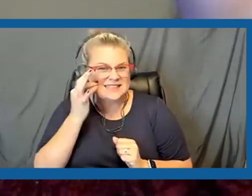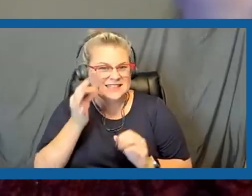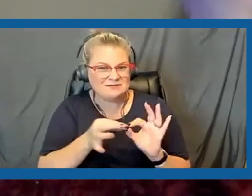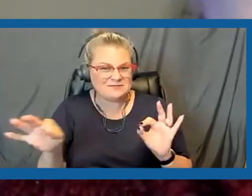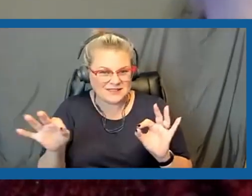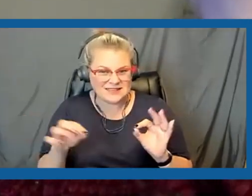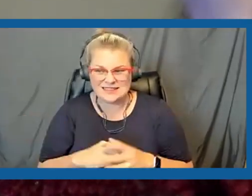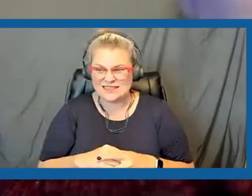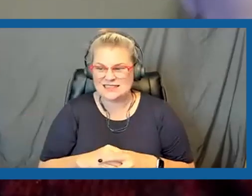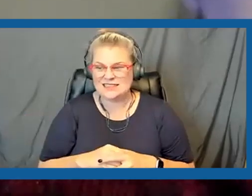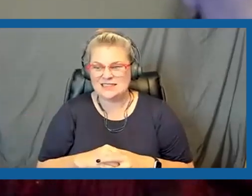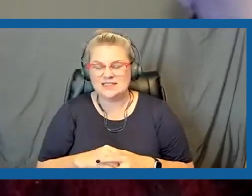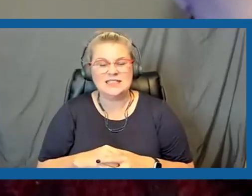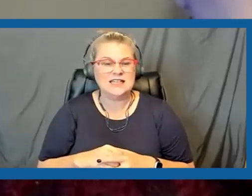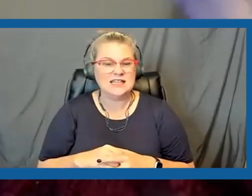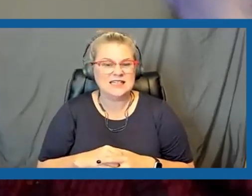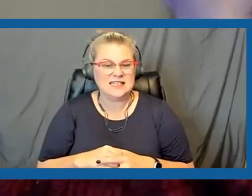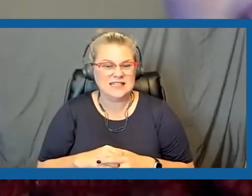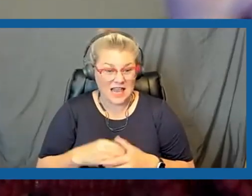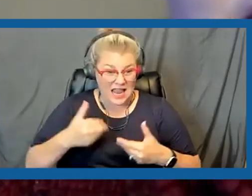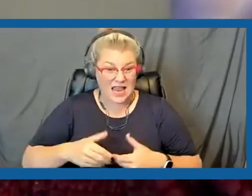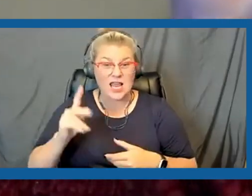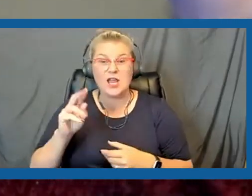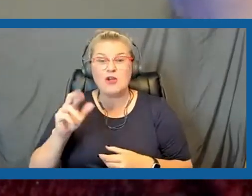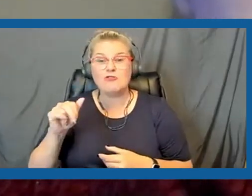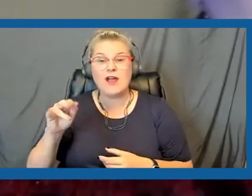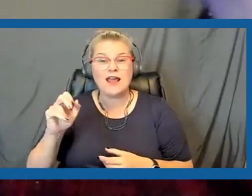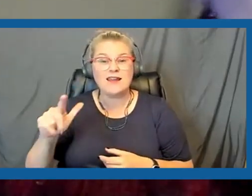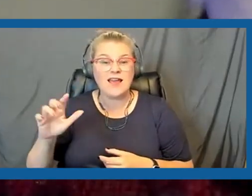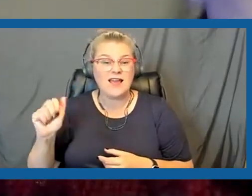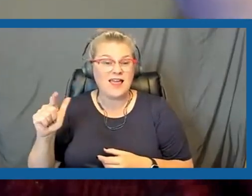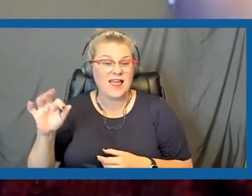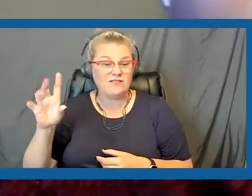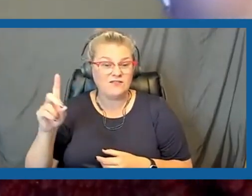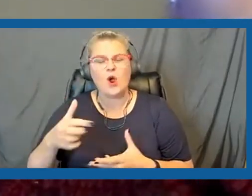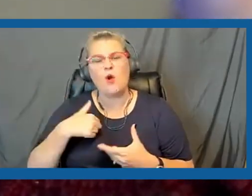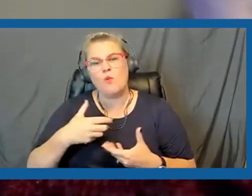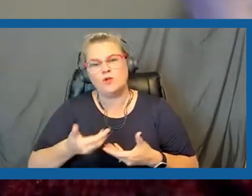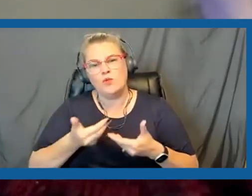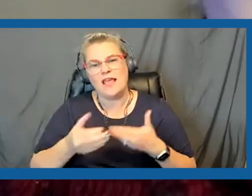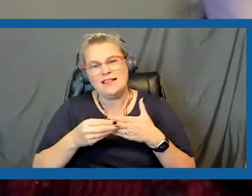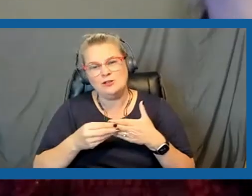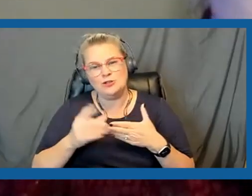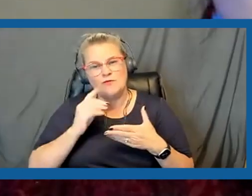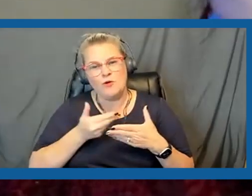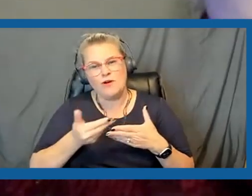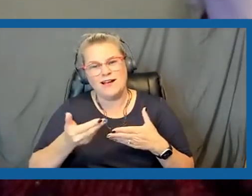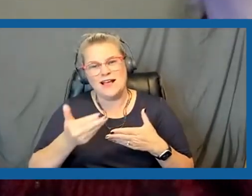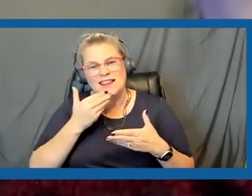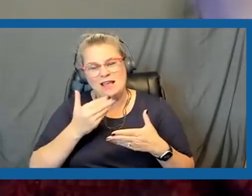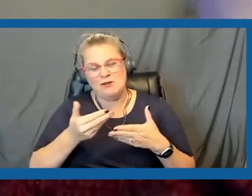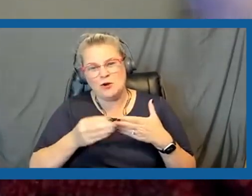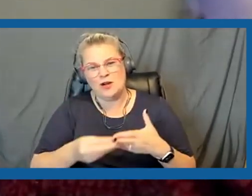Todajitni Dashanale. I'm Cranell Alfred, and I want to thank the leadership for inviting me to be here today. It's such an honor to speak